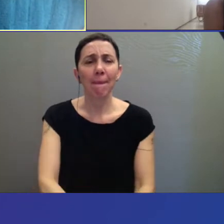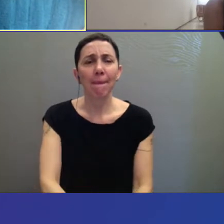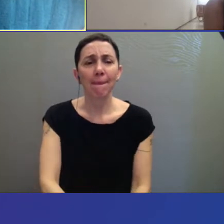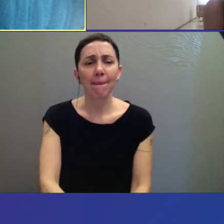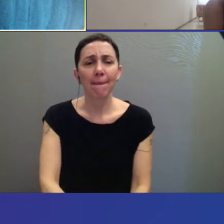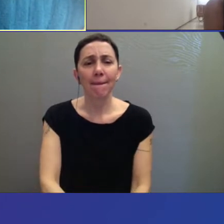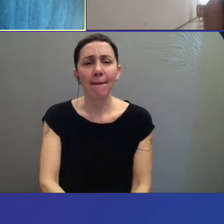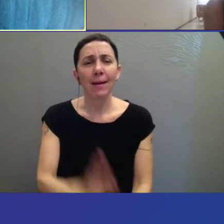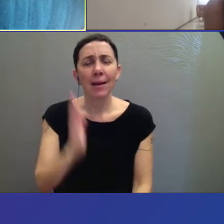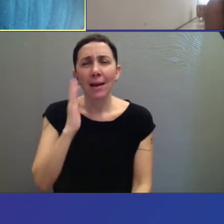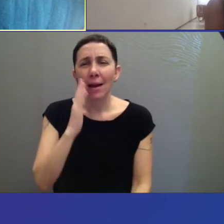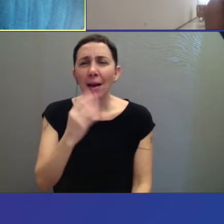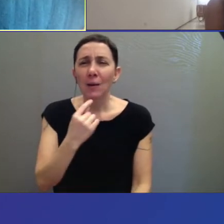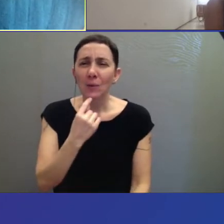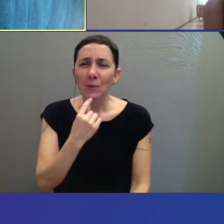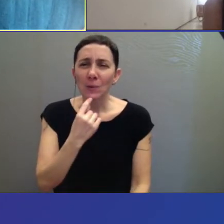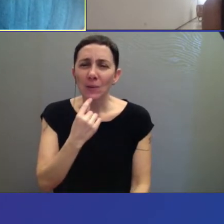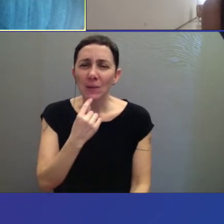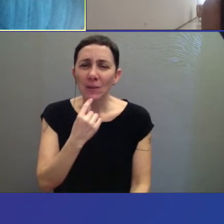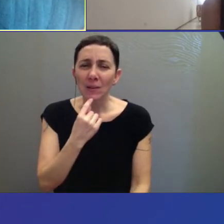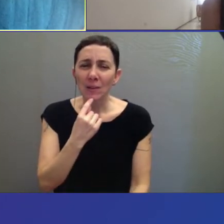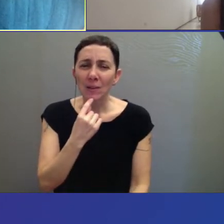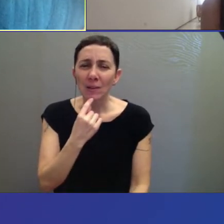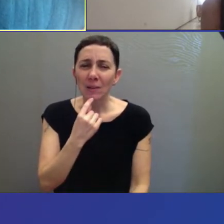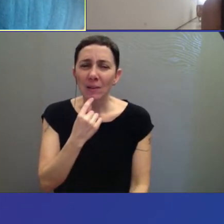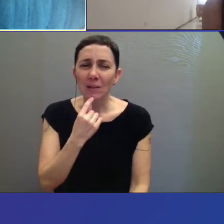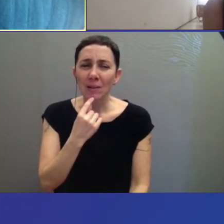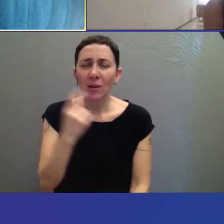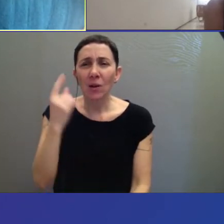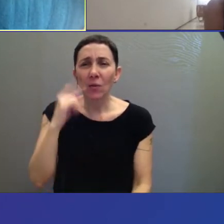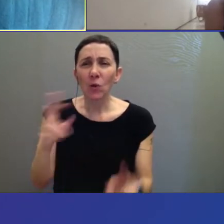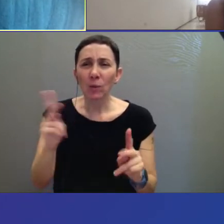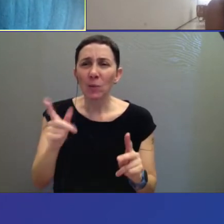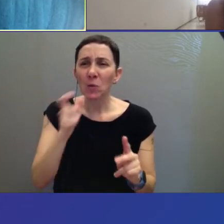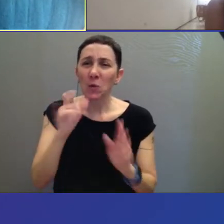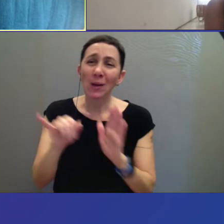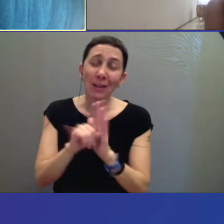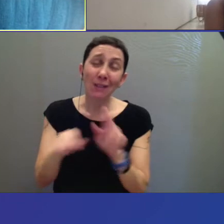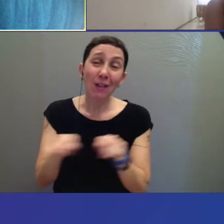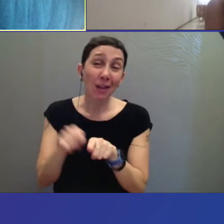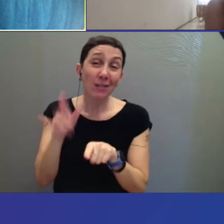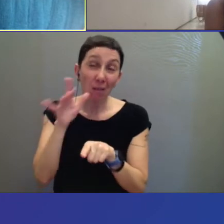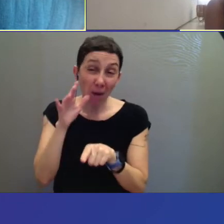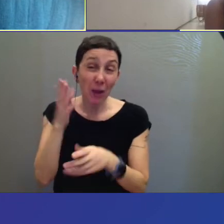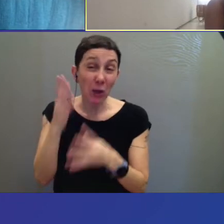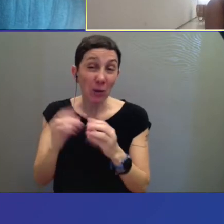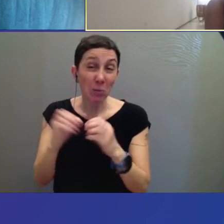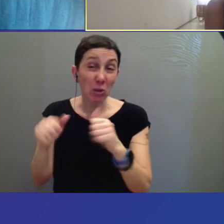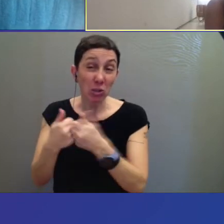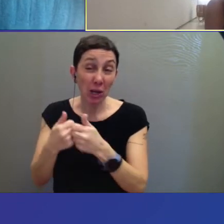I'm going to say more for people who identify as a mother than as a father.